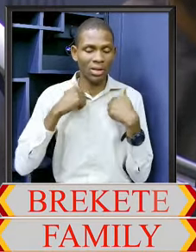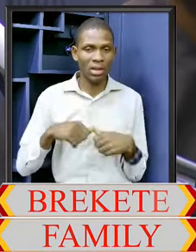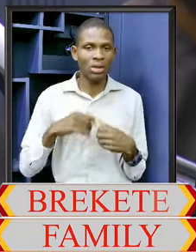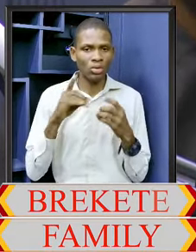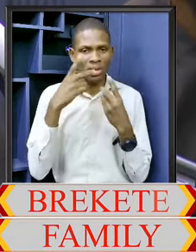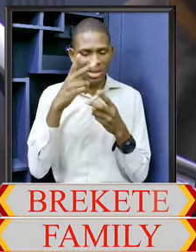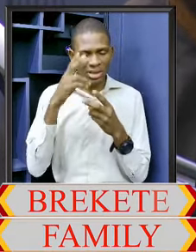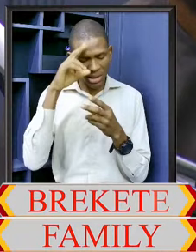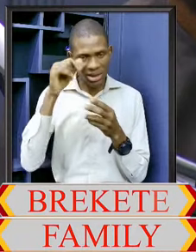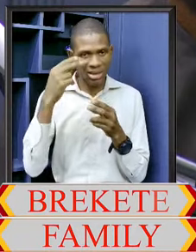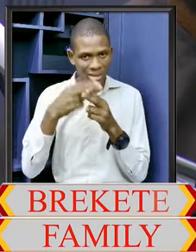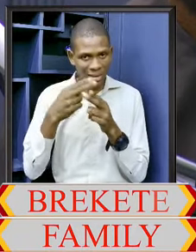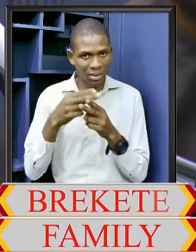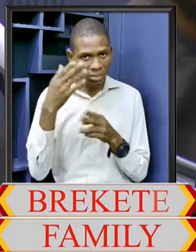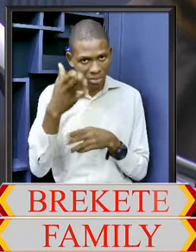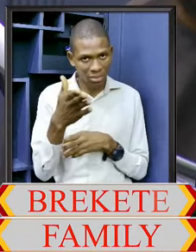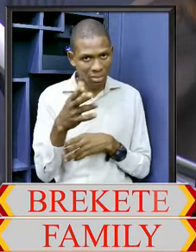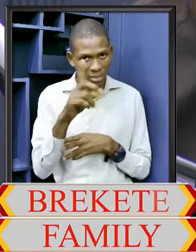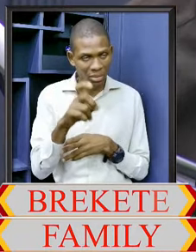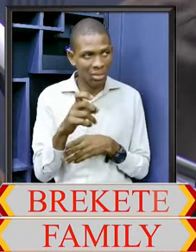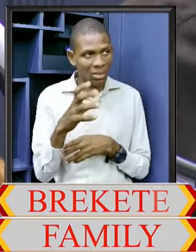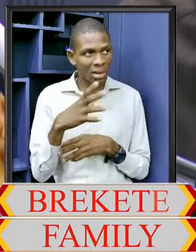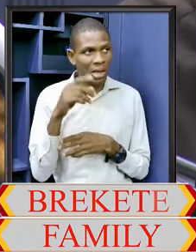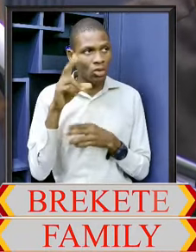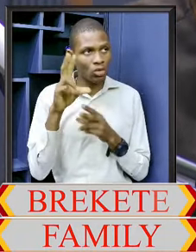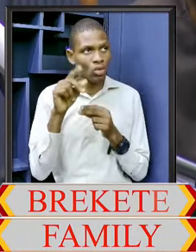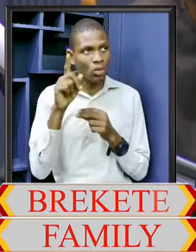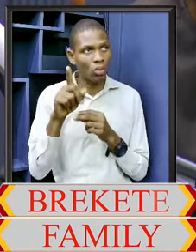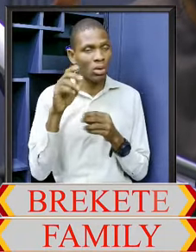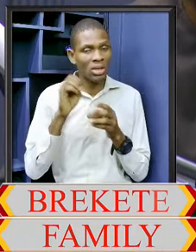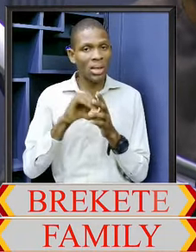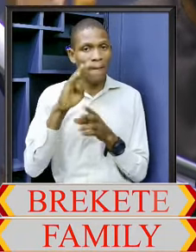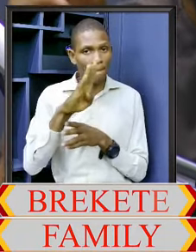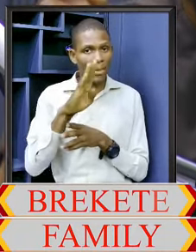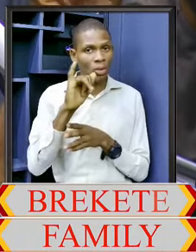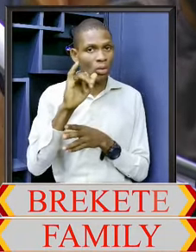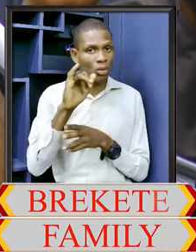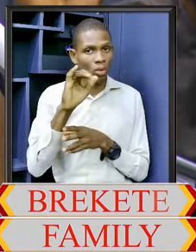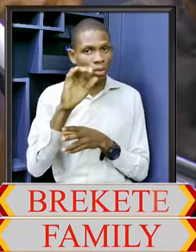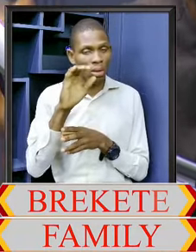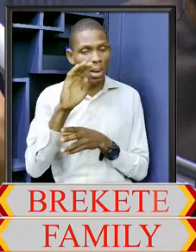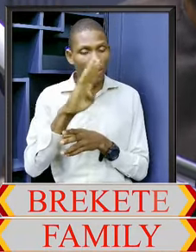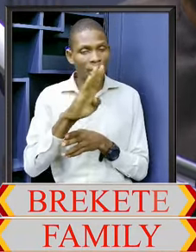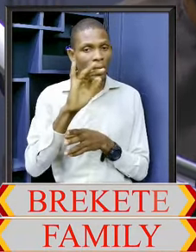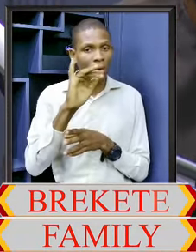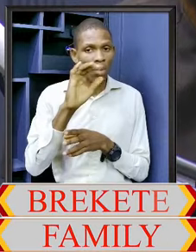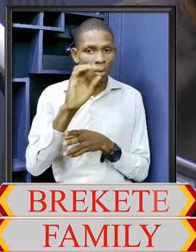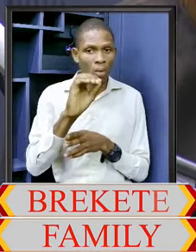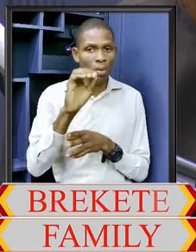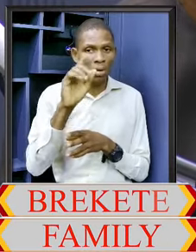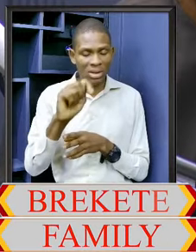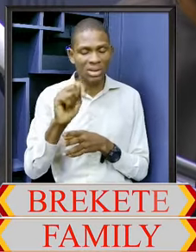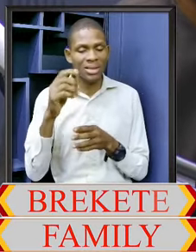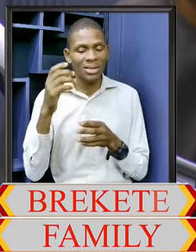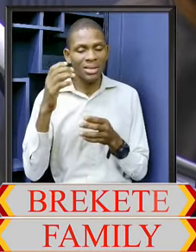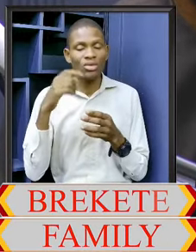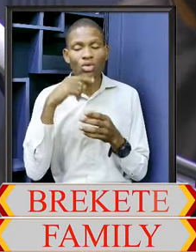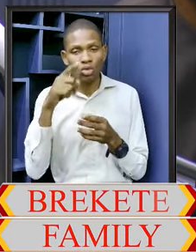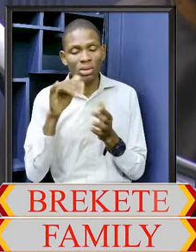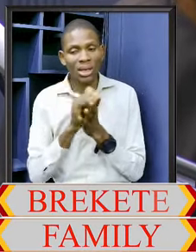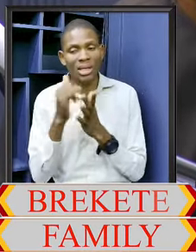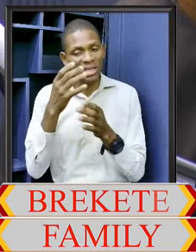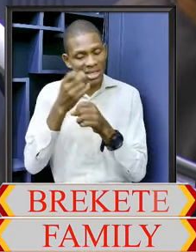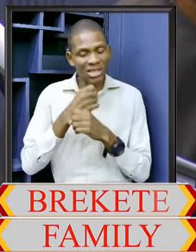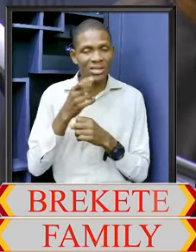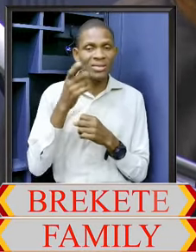name? Yes. Huh? Yes. And nobody in the BOT or you getting phone number to say, we receive on a letter,